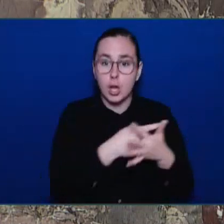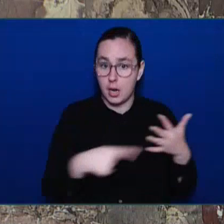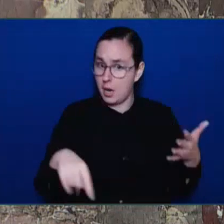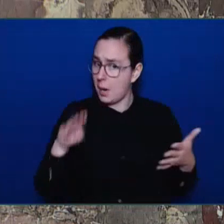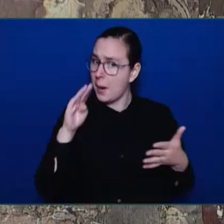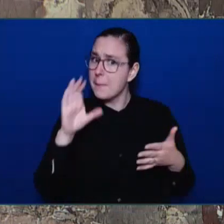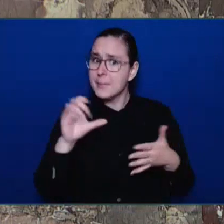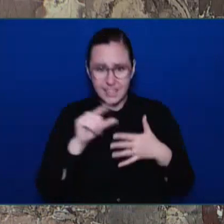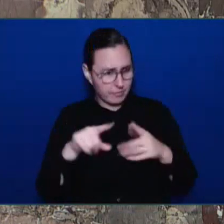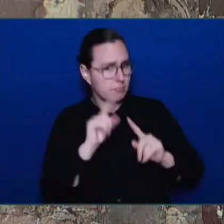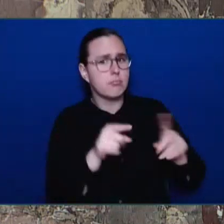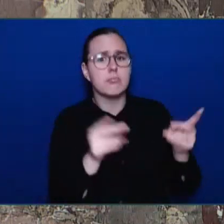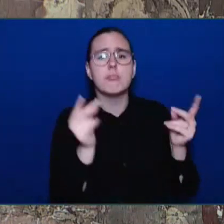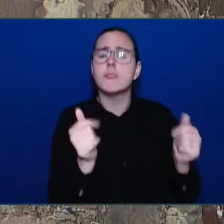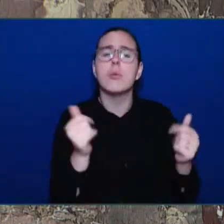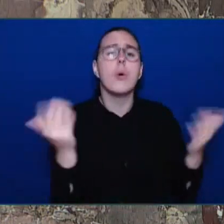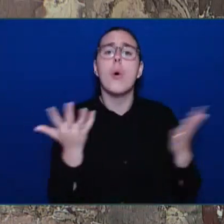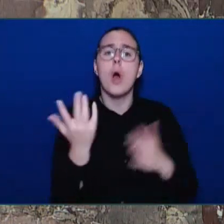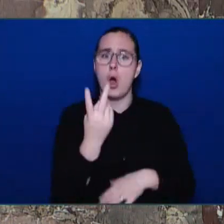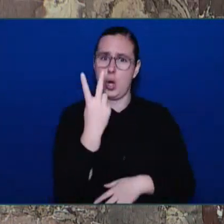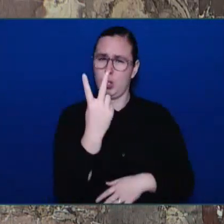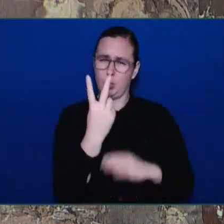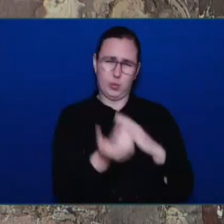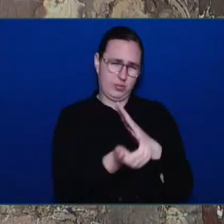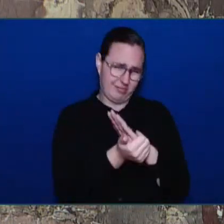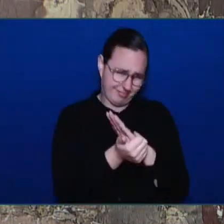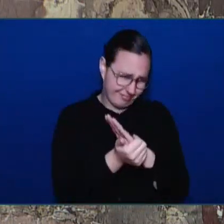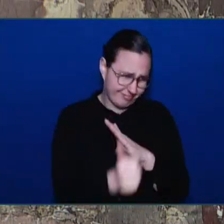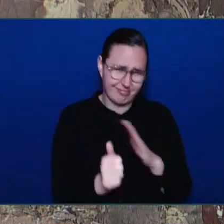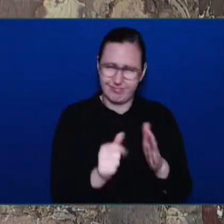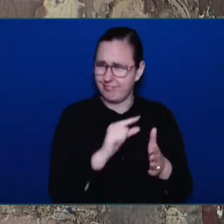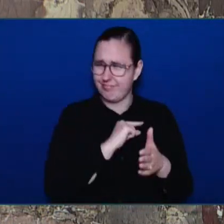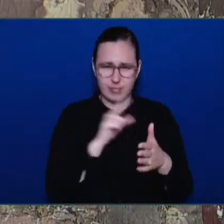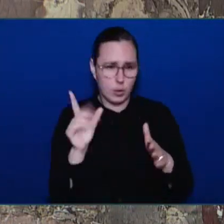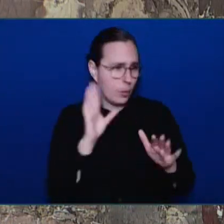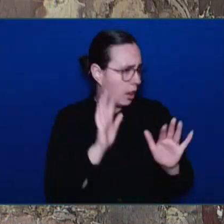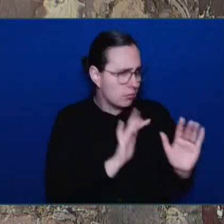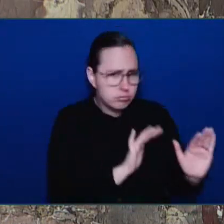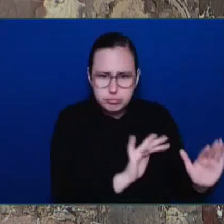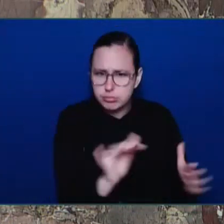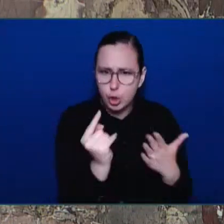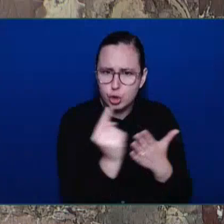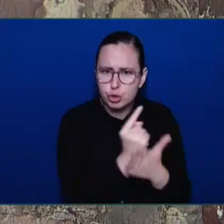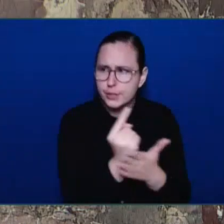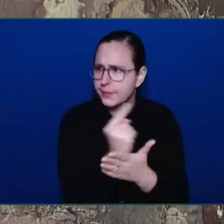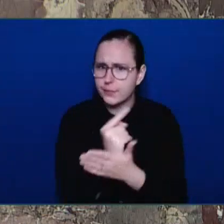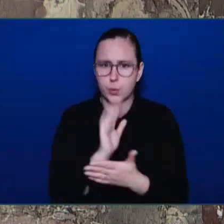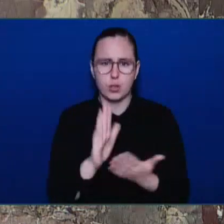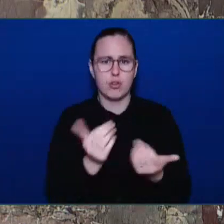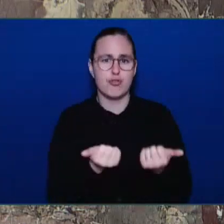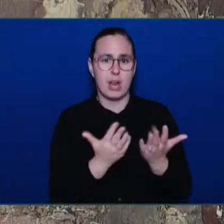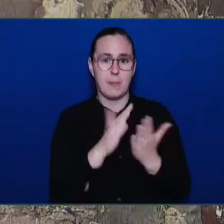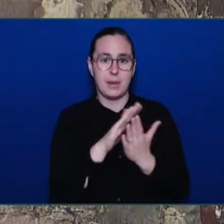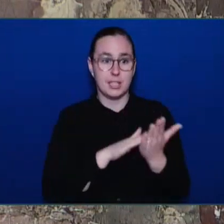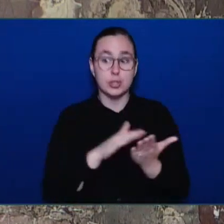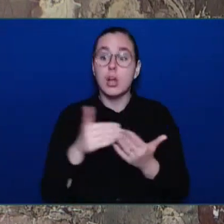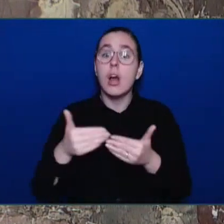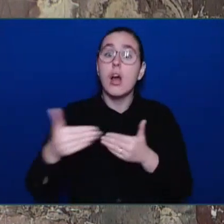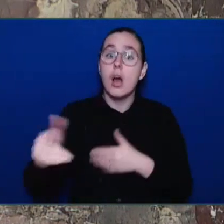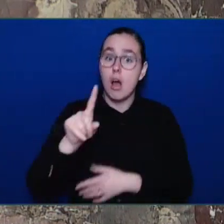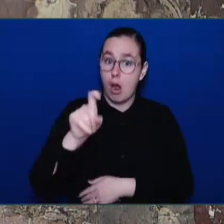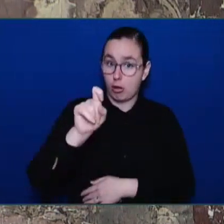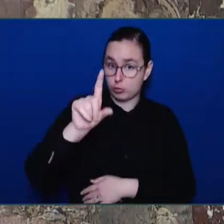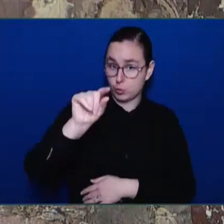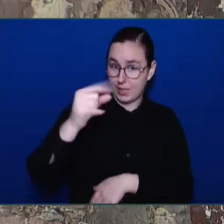doing a review of the prolific offenders throughout our province and come back with recommendations in the next 120 days. And we've acted on those recommendations. And in fact, the authors